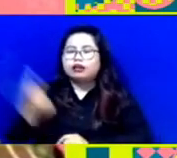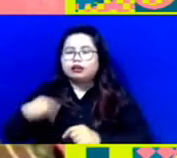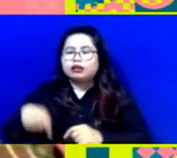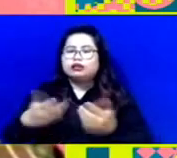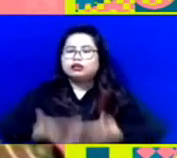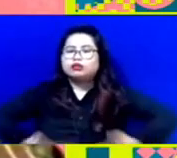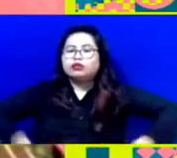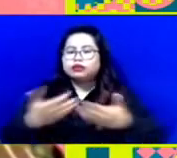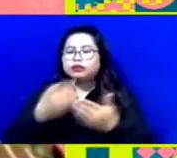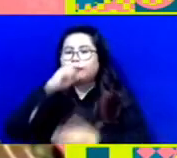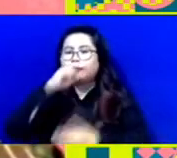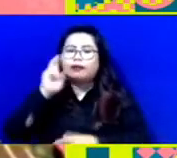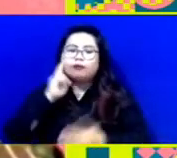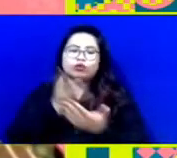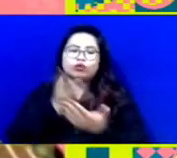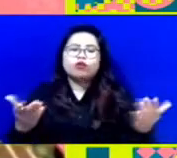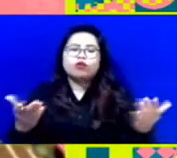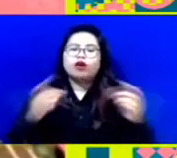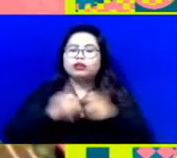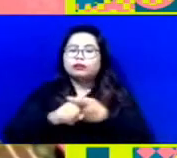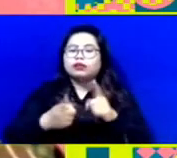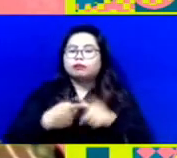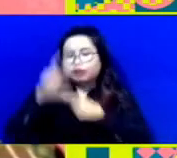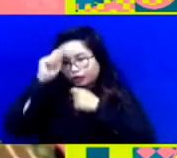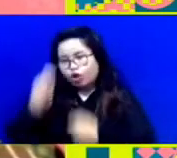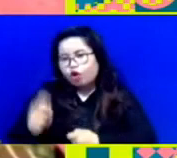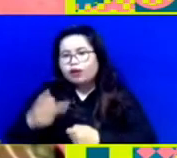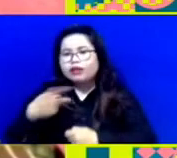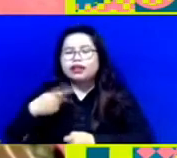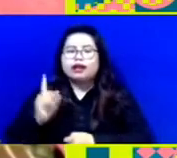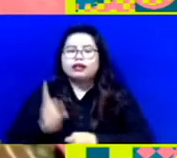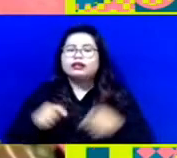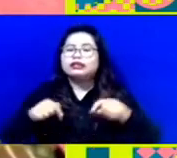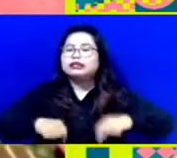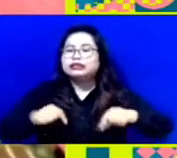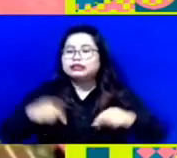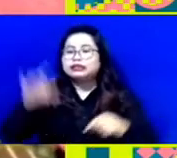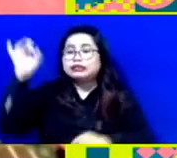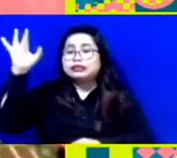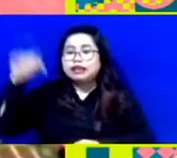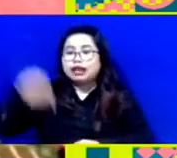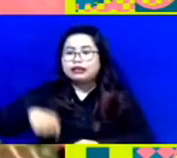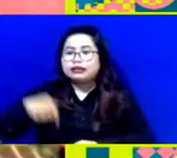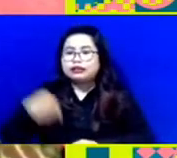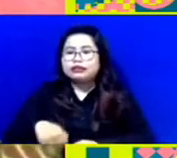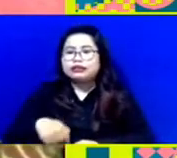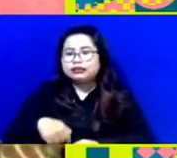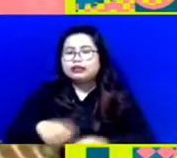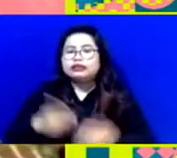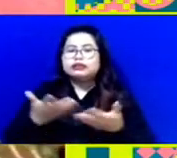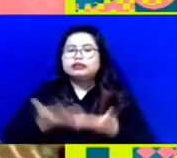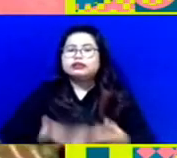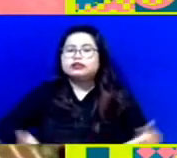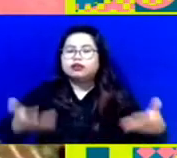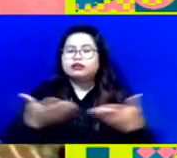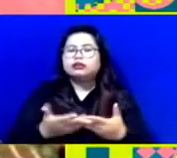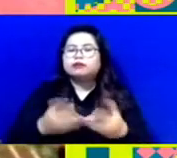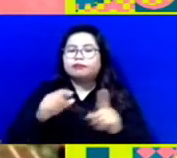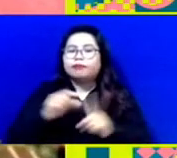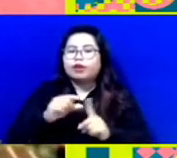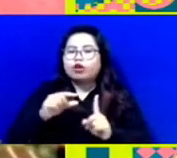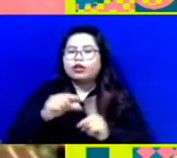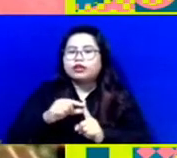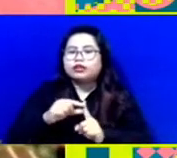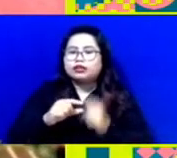Distinguished colleagues, we convene here today during one of the world's most challenging periods. Almost 3 years since